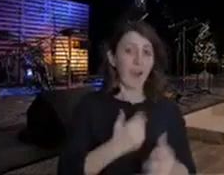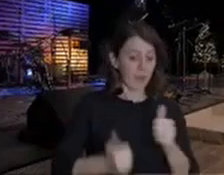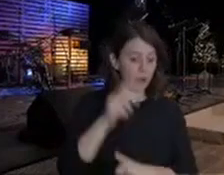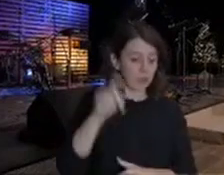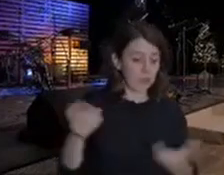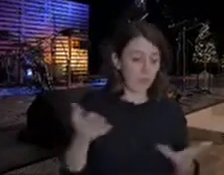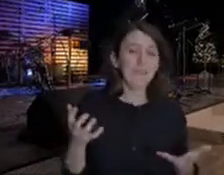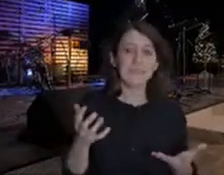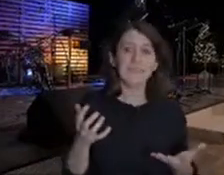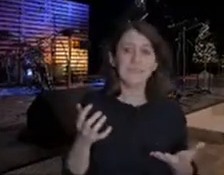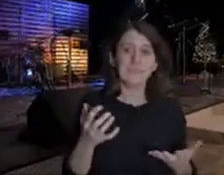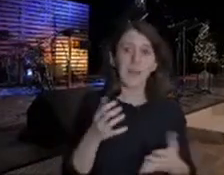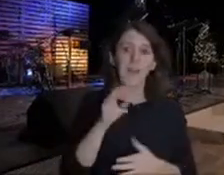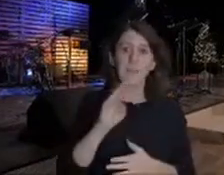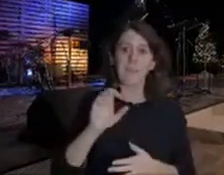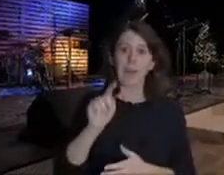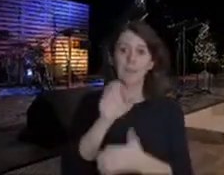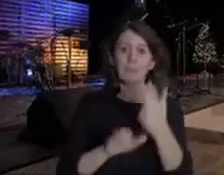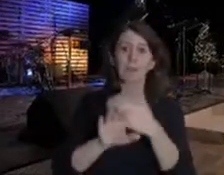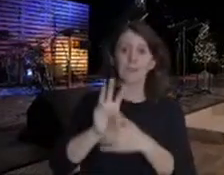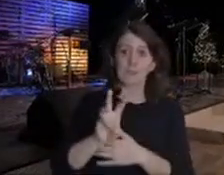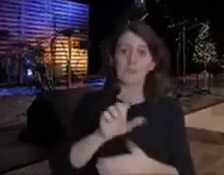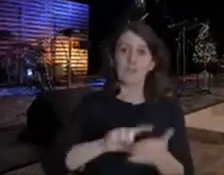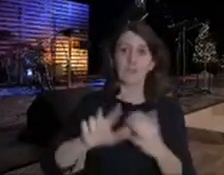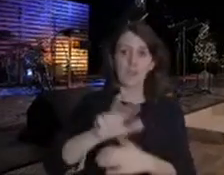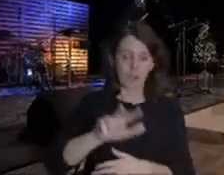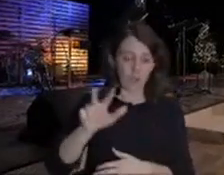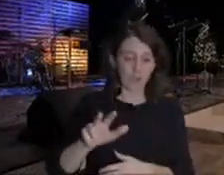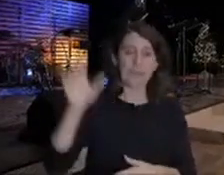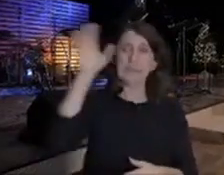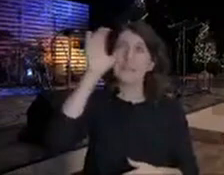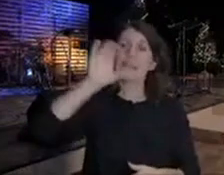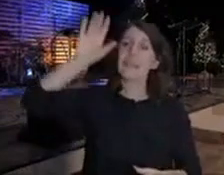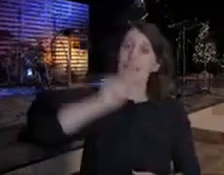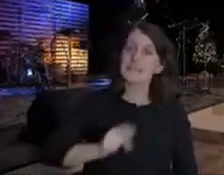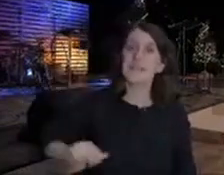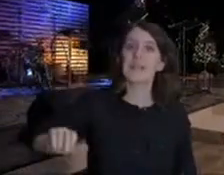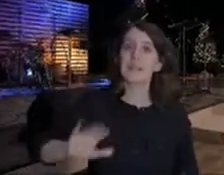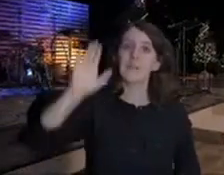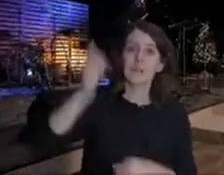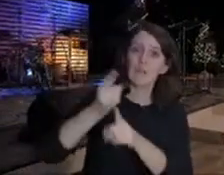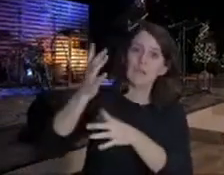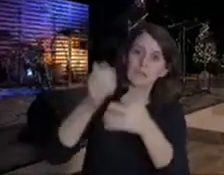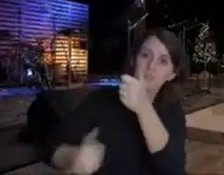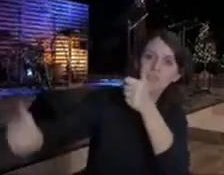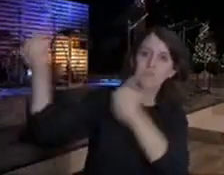priority. All right, Matthew chapter 6, verse 33 says, seek first his kingdom and his